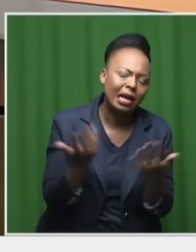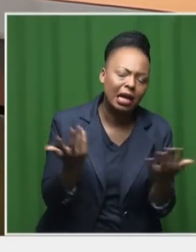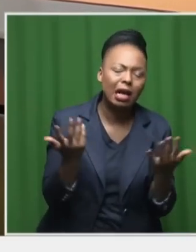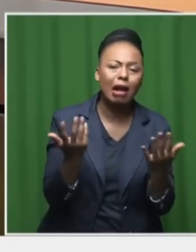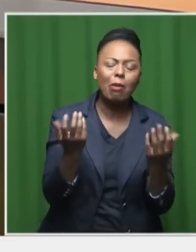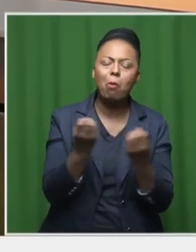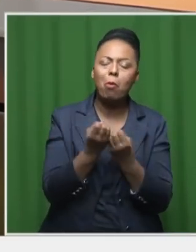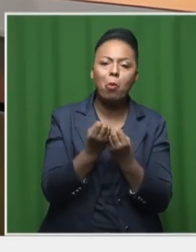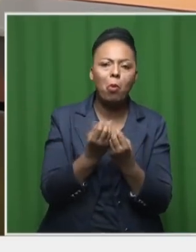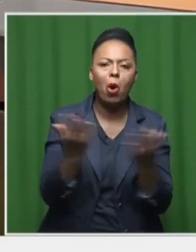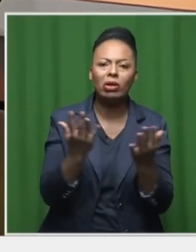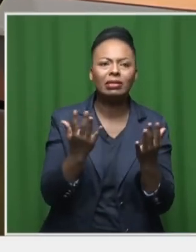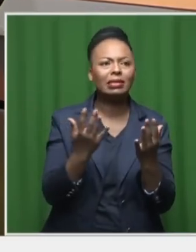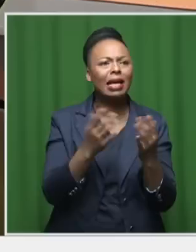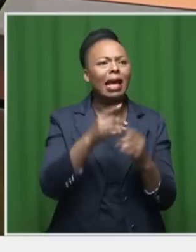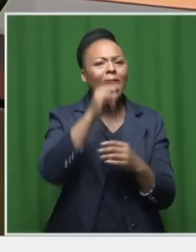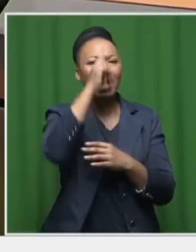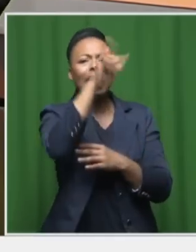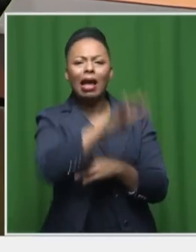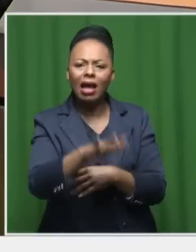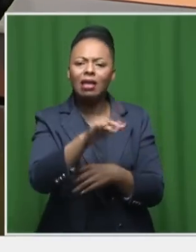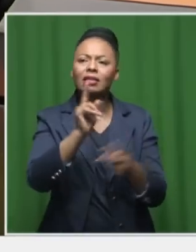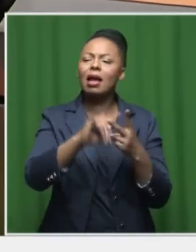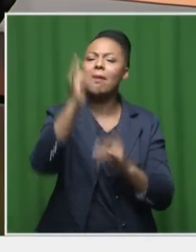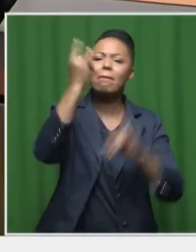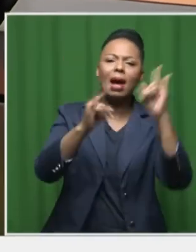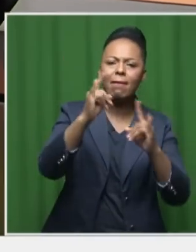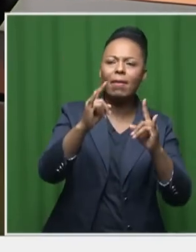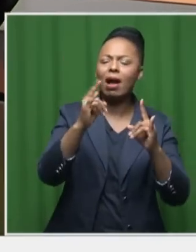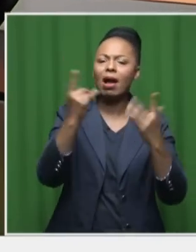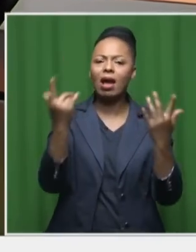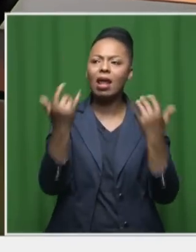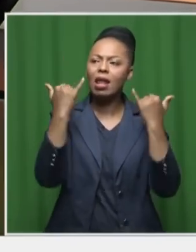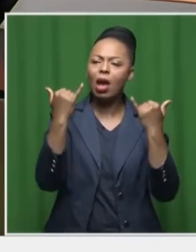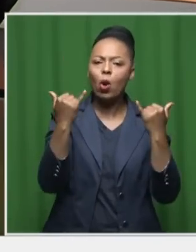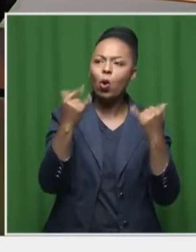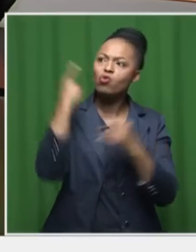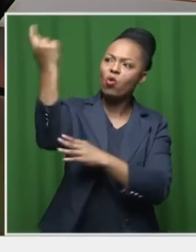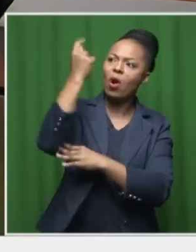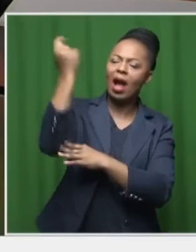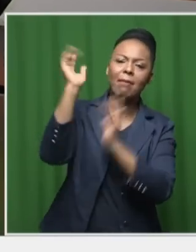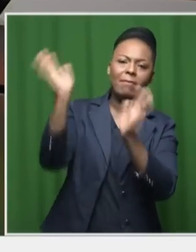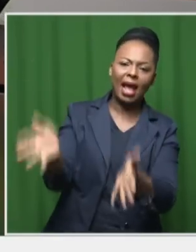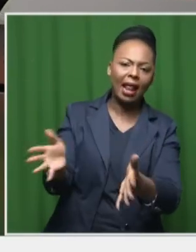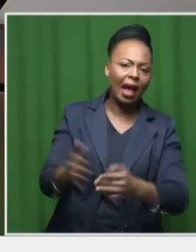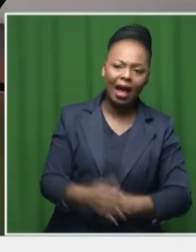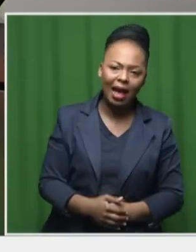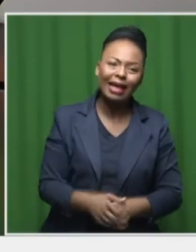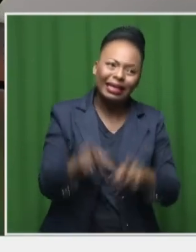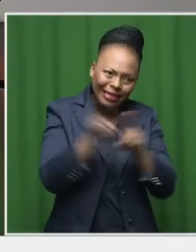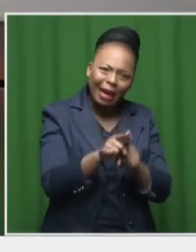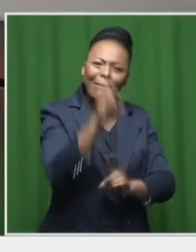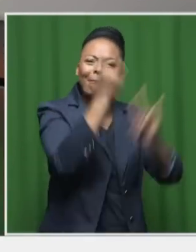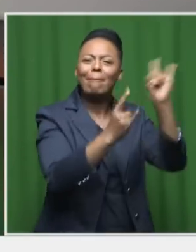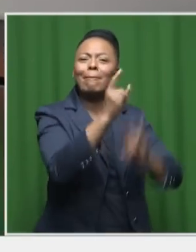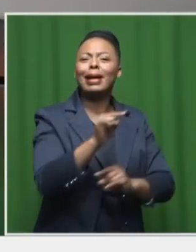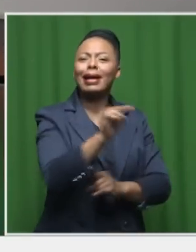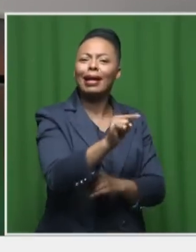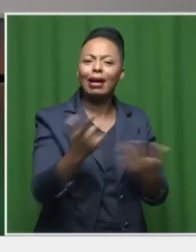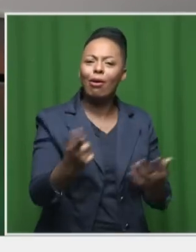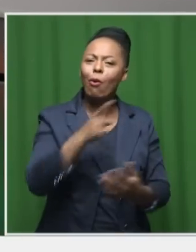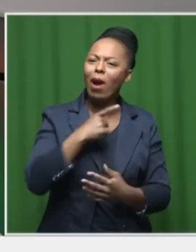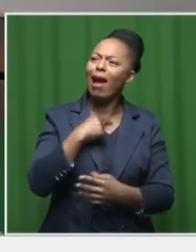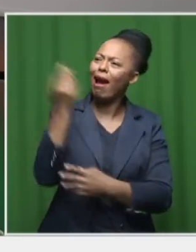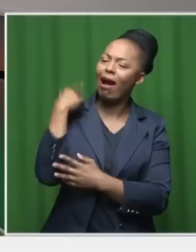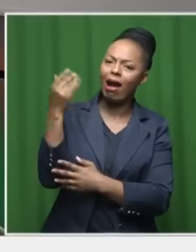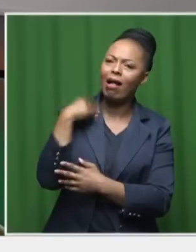bustling urban areas, capitals of cities, not out in rural areas, which we've been crying about for so long to get